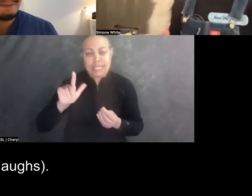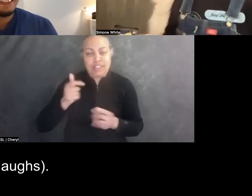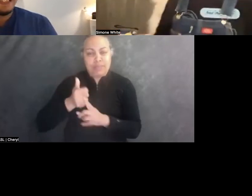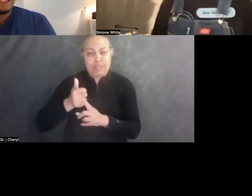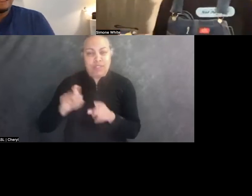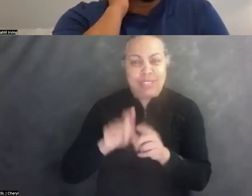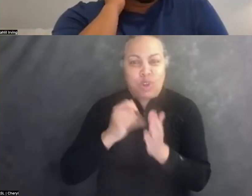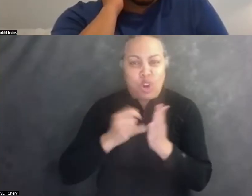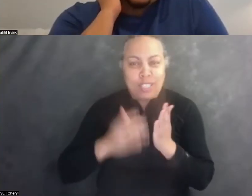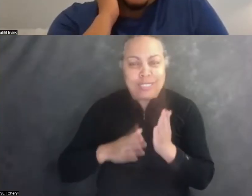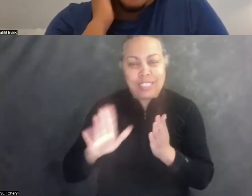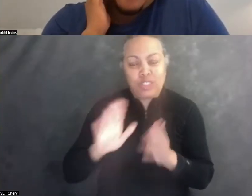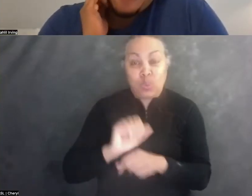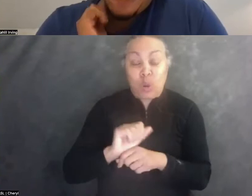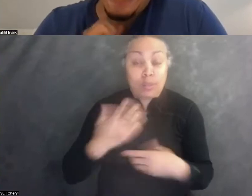Yeah.